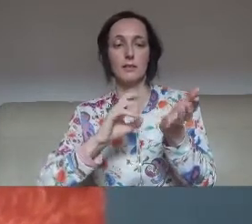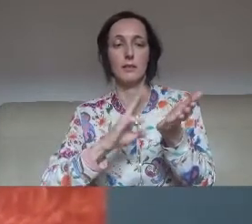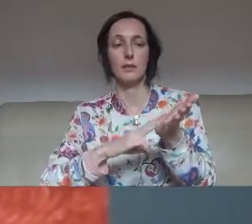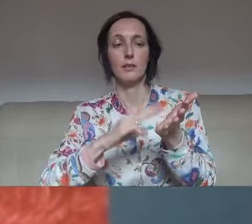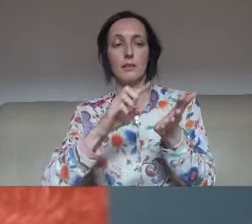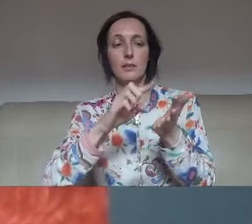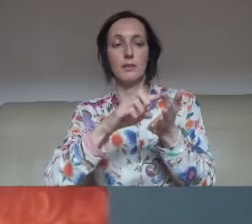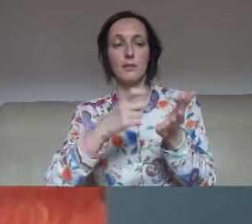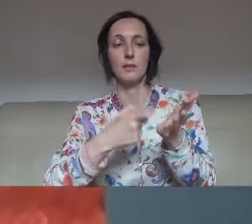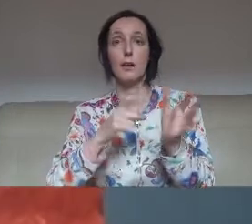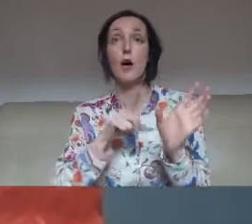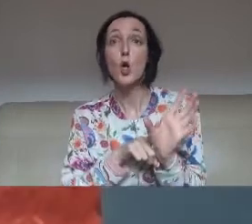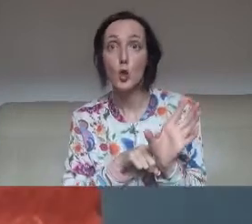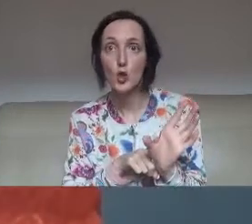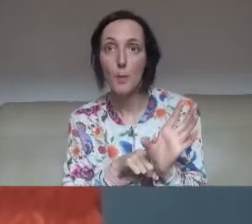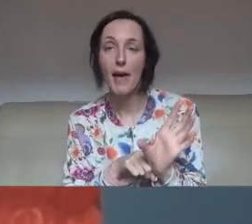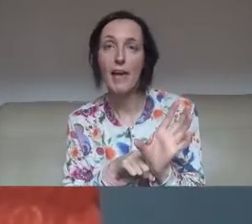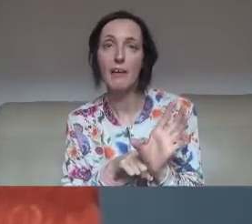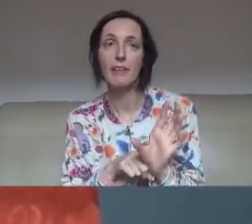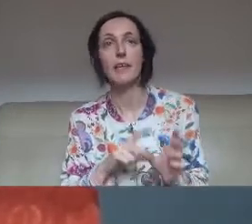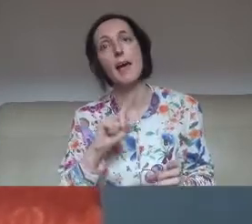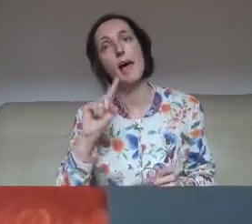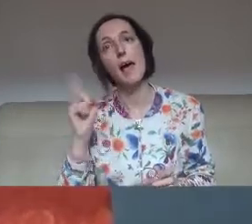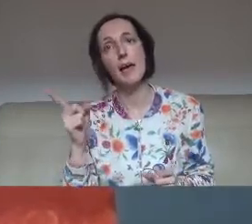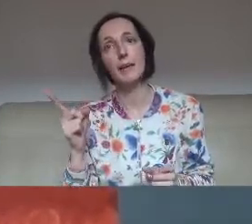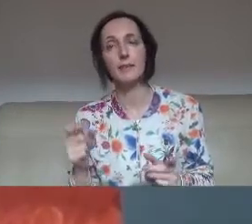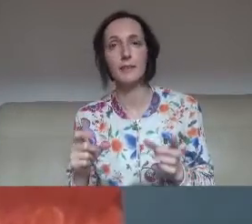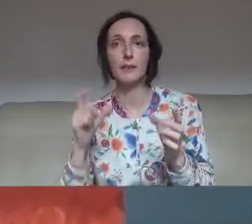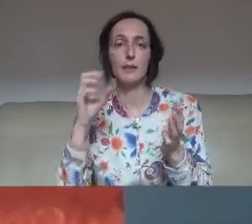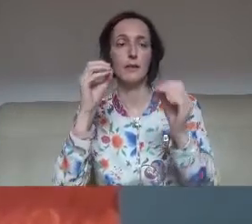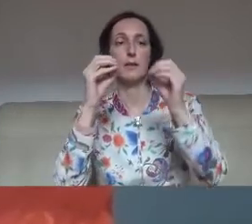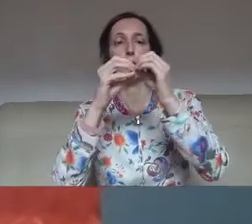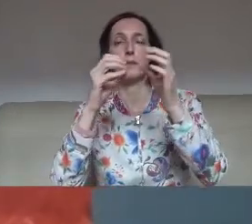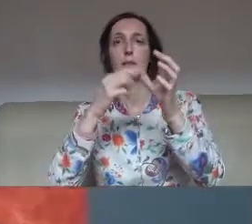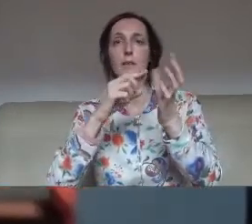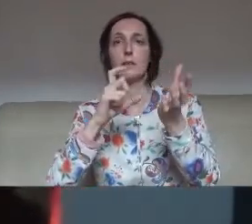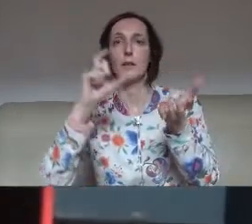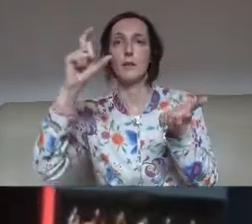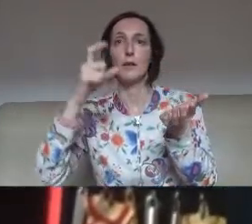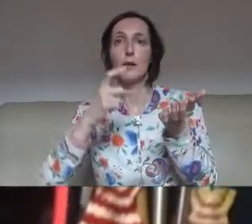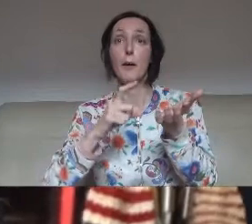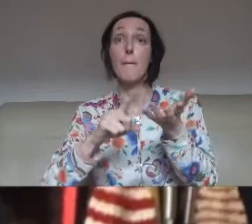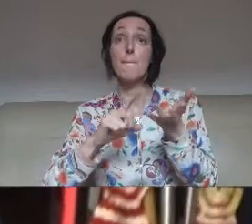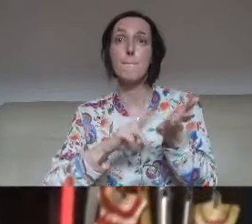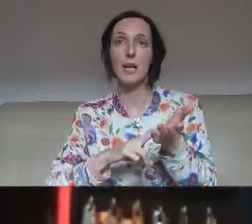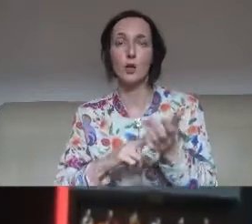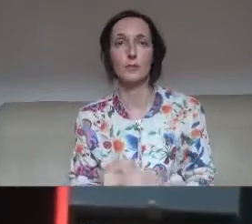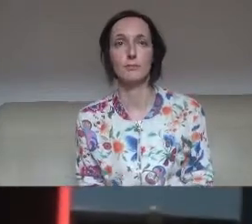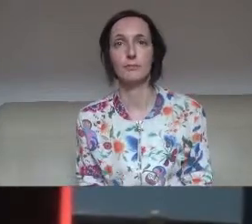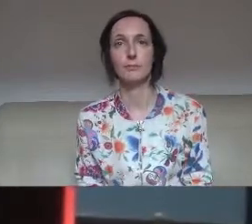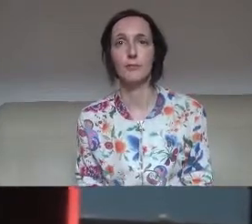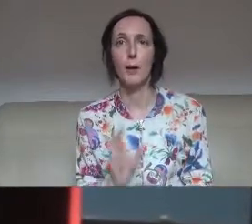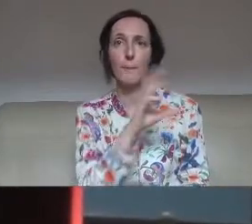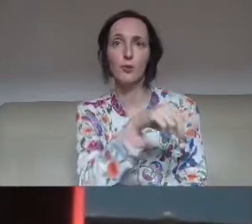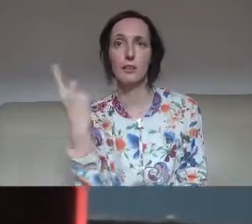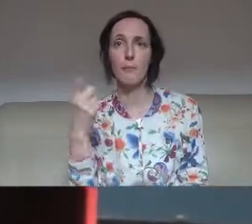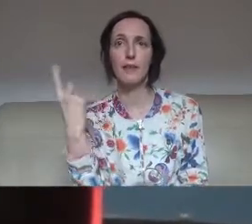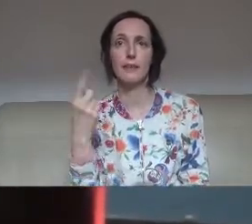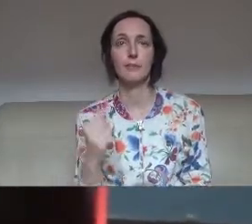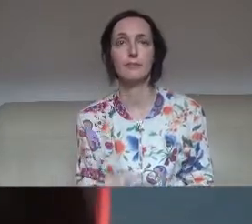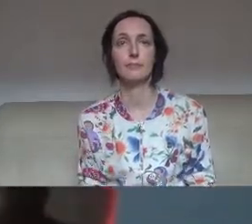fresh rosemary and pancetta or bacon. I put everything inside a little blender